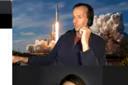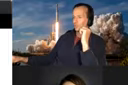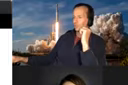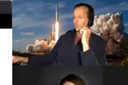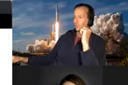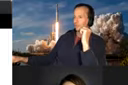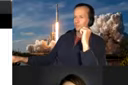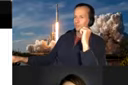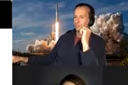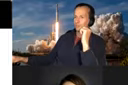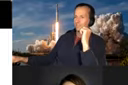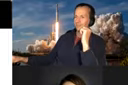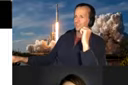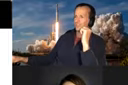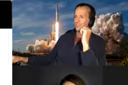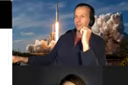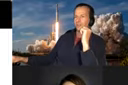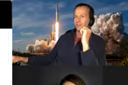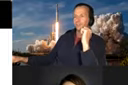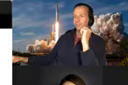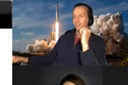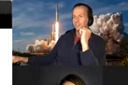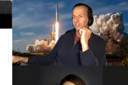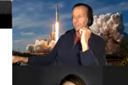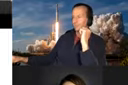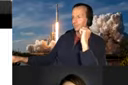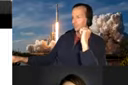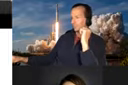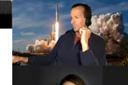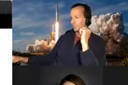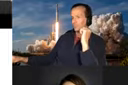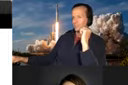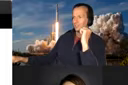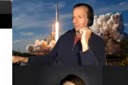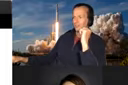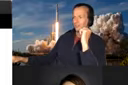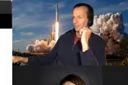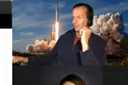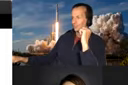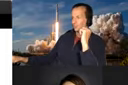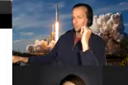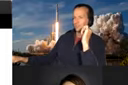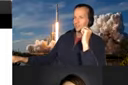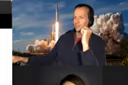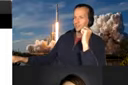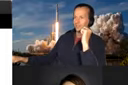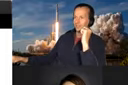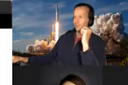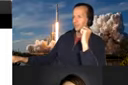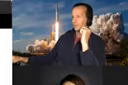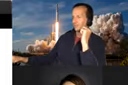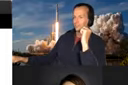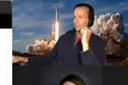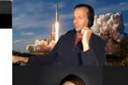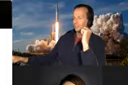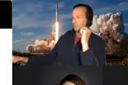example where having children seems to be protective against death in general for statistically an average. But this is also biological imperative, and a